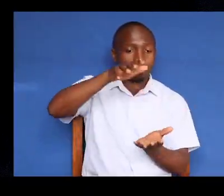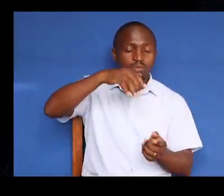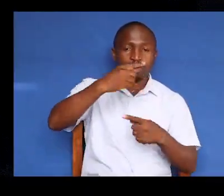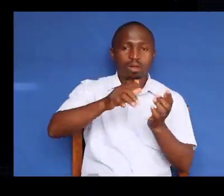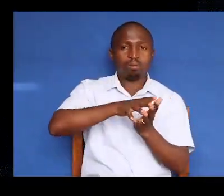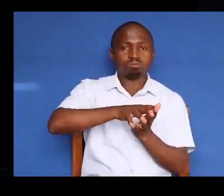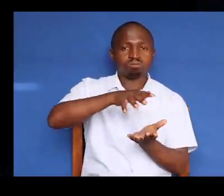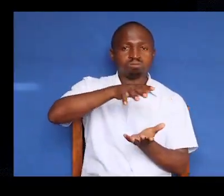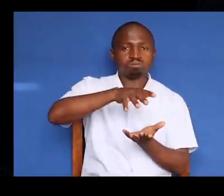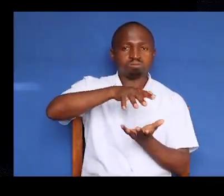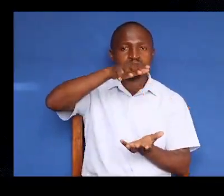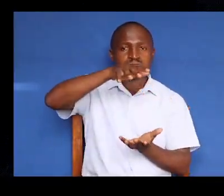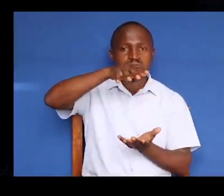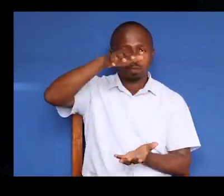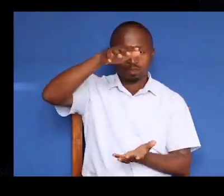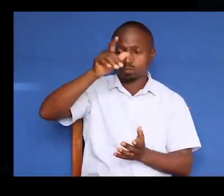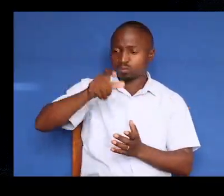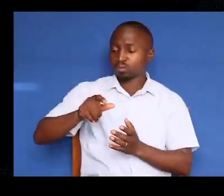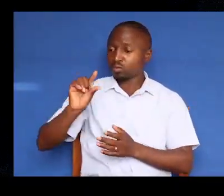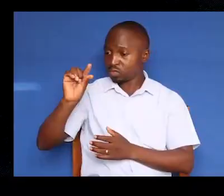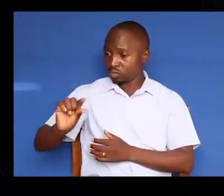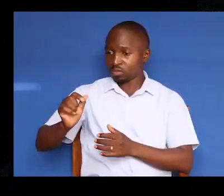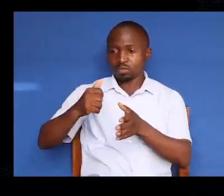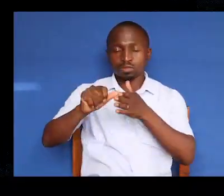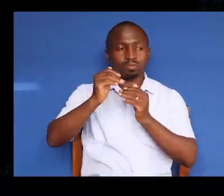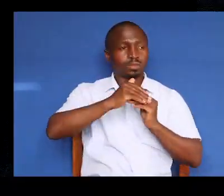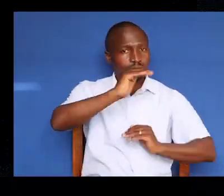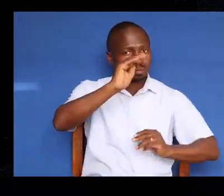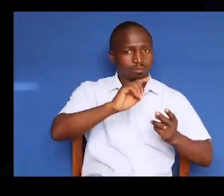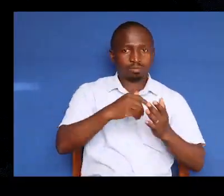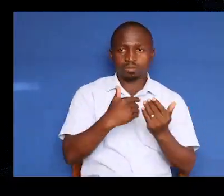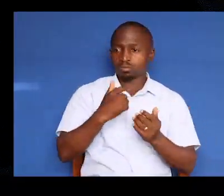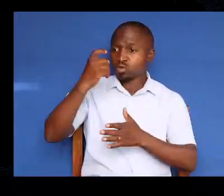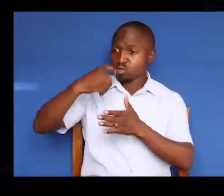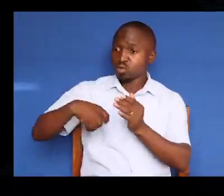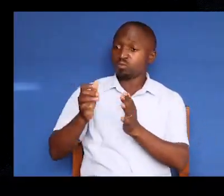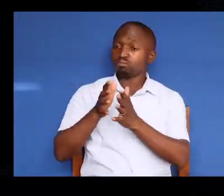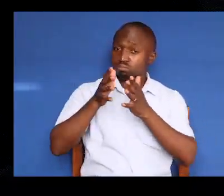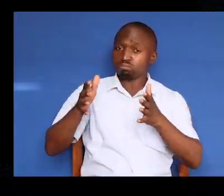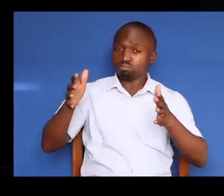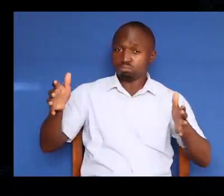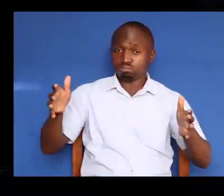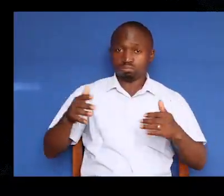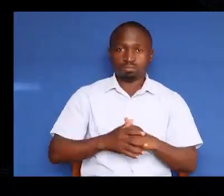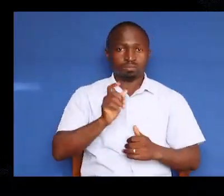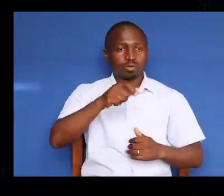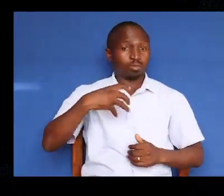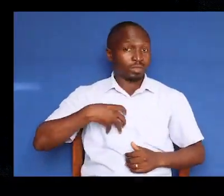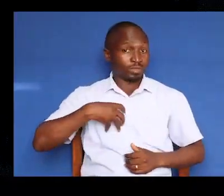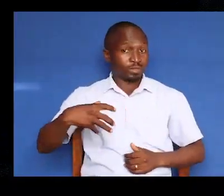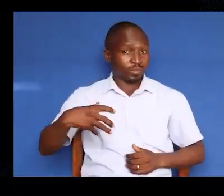increasing. The lower income earners have to pay more because they are taxed high tax rate, while the rich